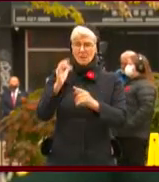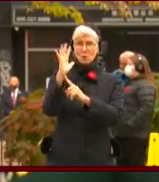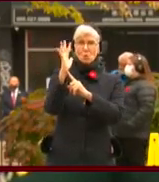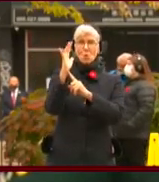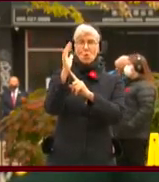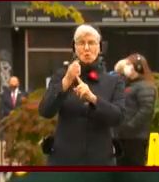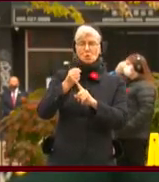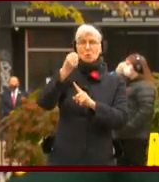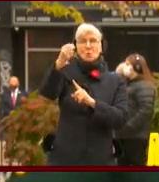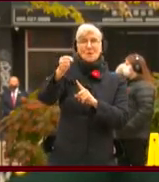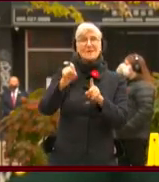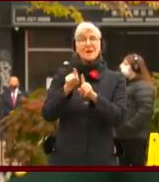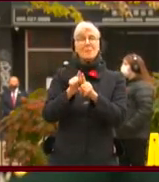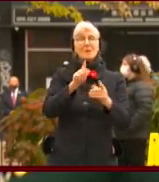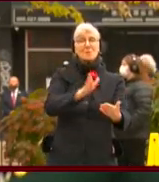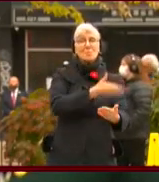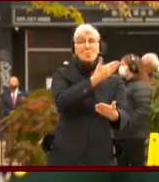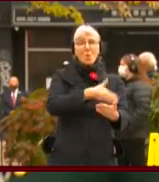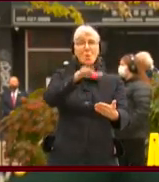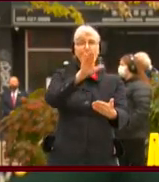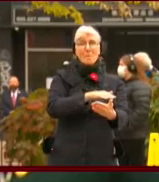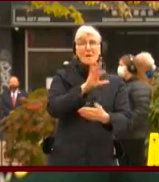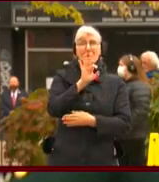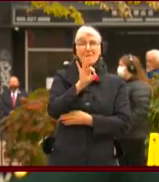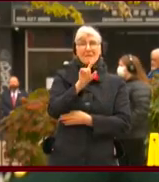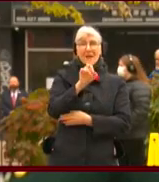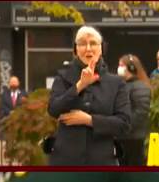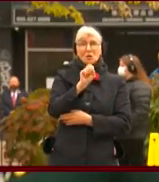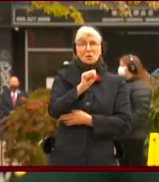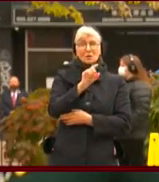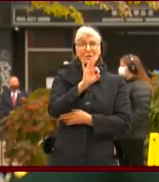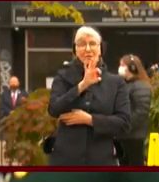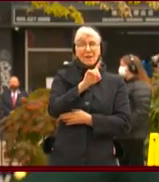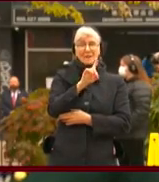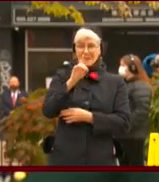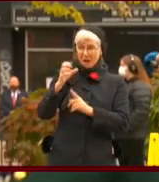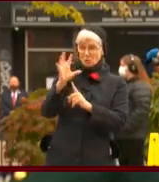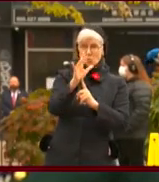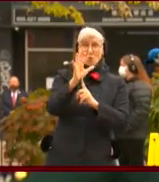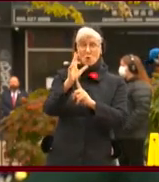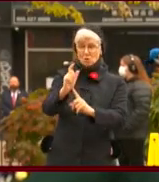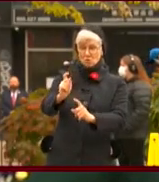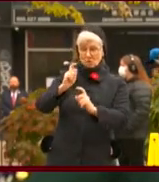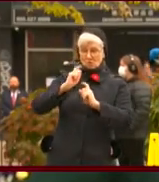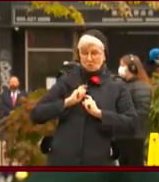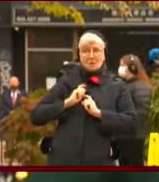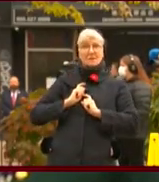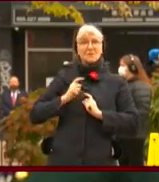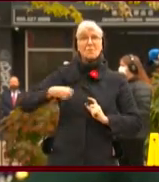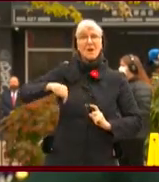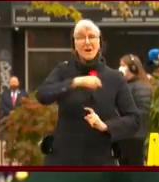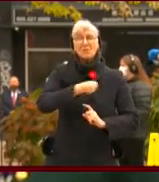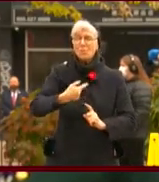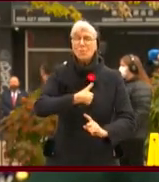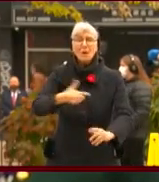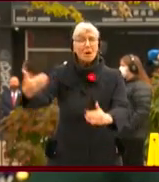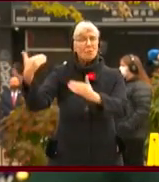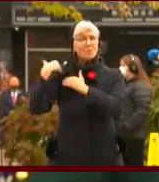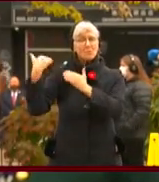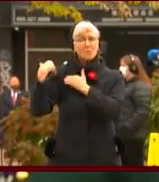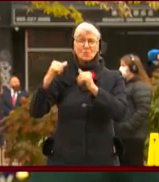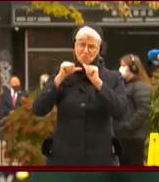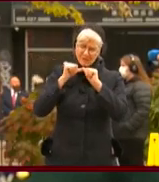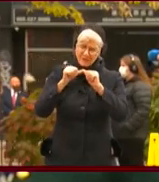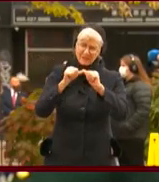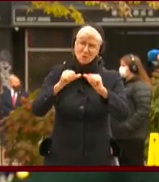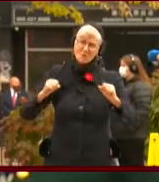as John McCree's poem states, has been passed to us. So today we commit to carrying on the struggle,